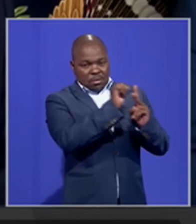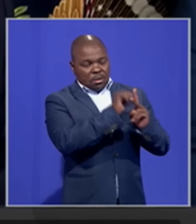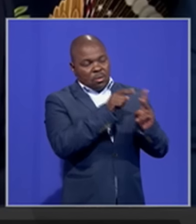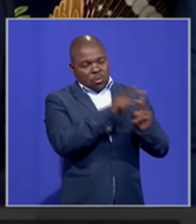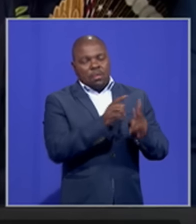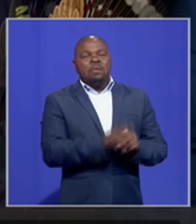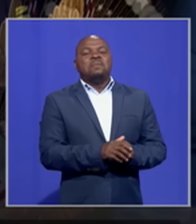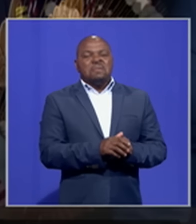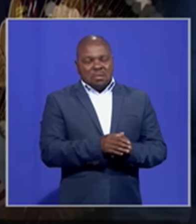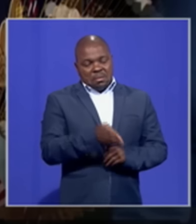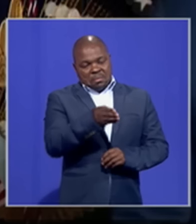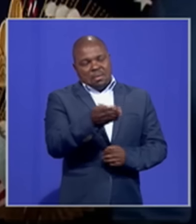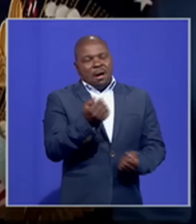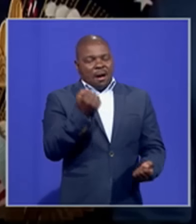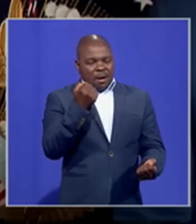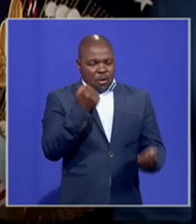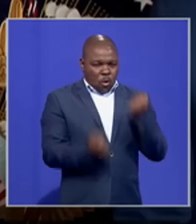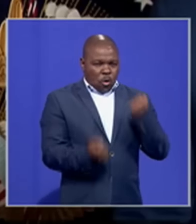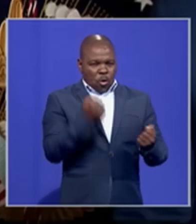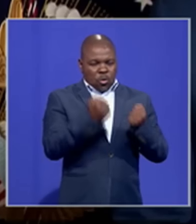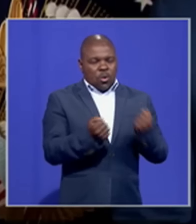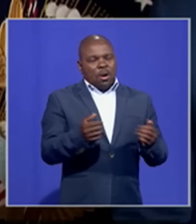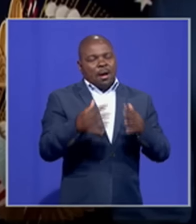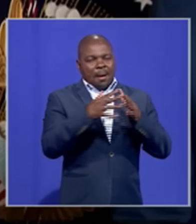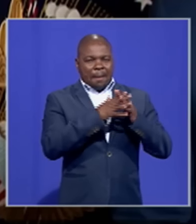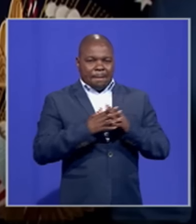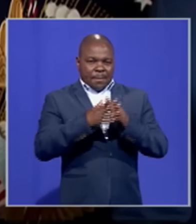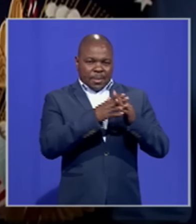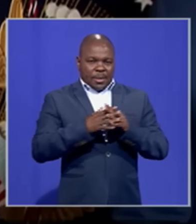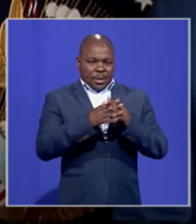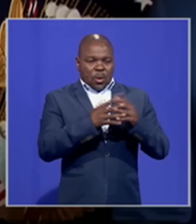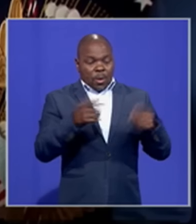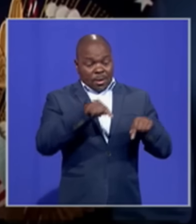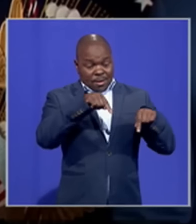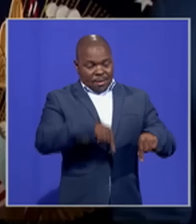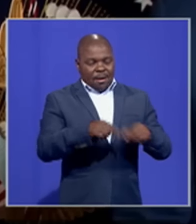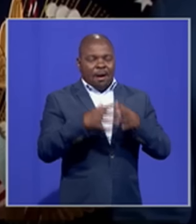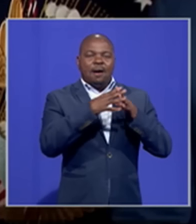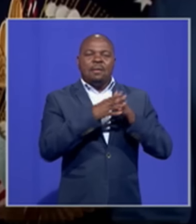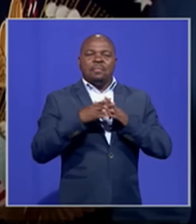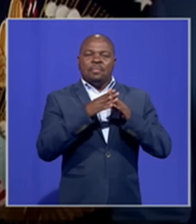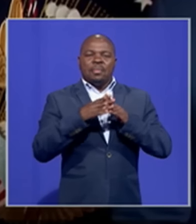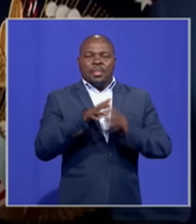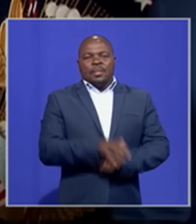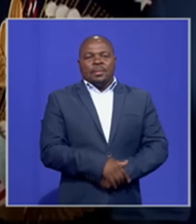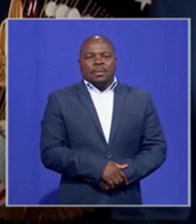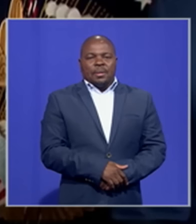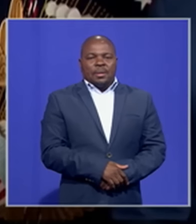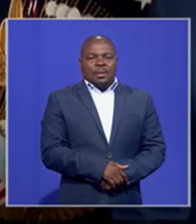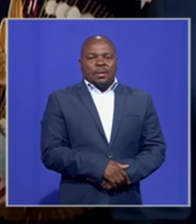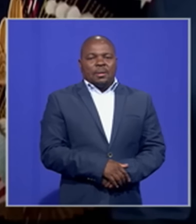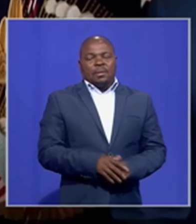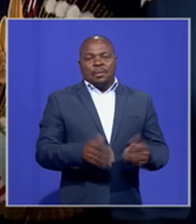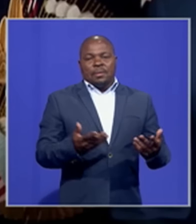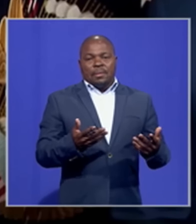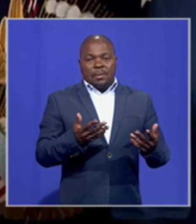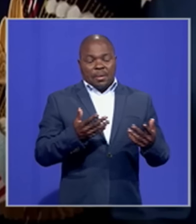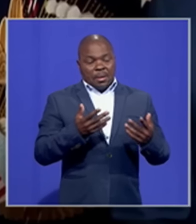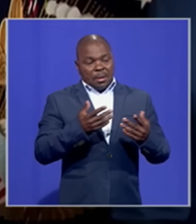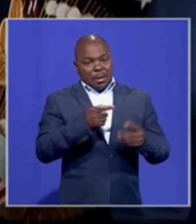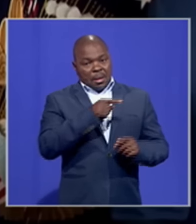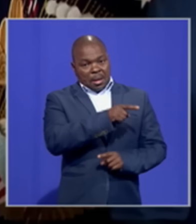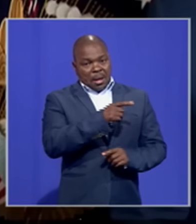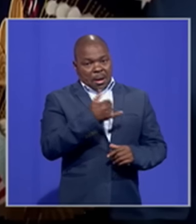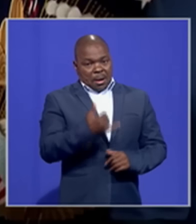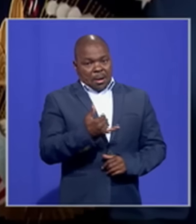full might of American justice and stand trial on American soil. Right now, they're on a ship